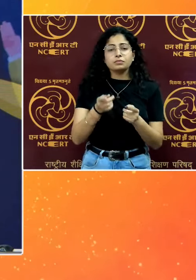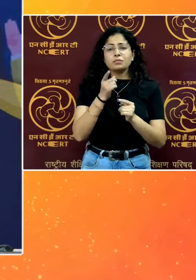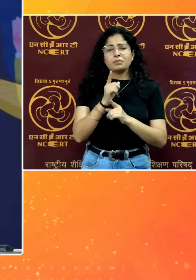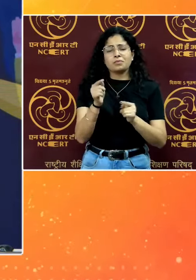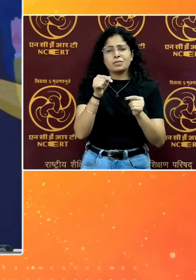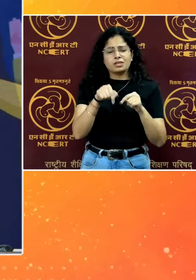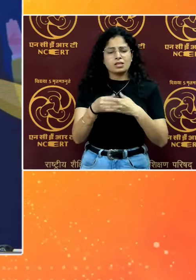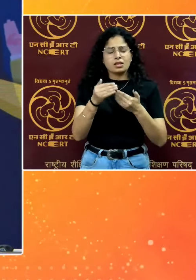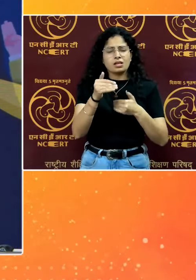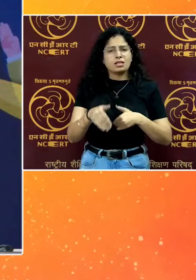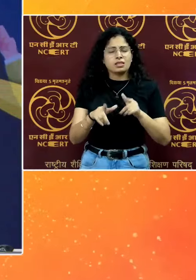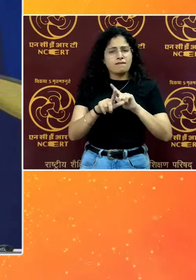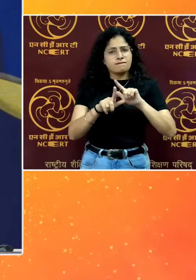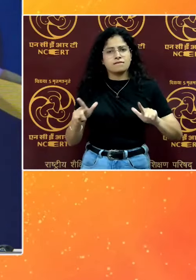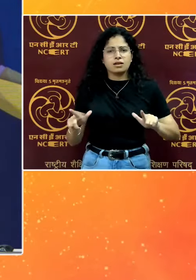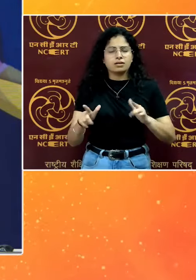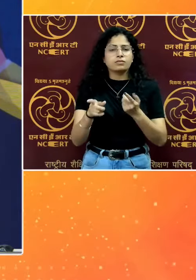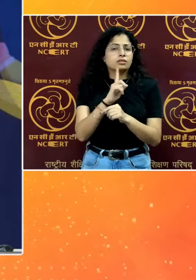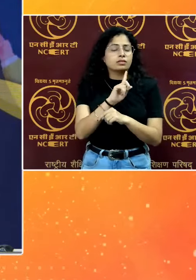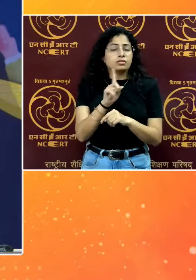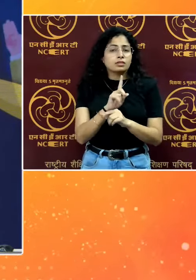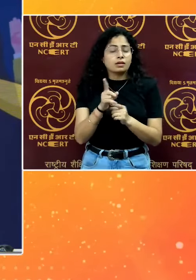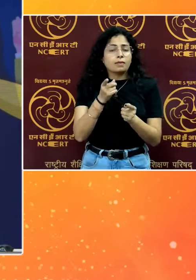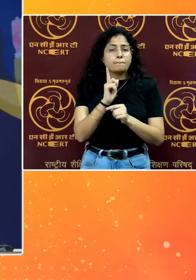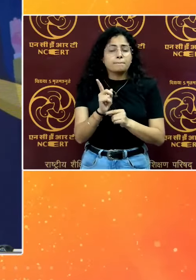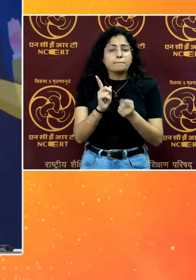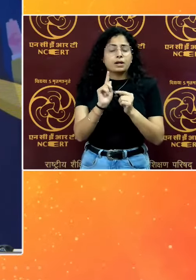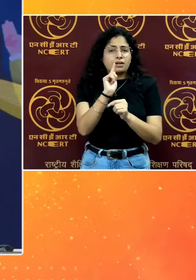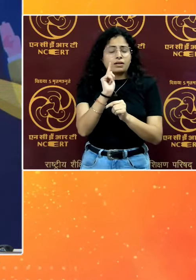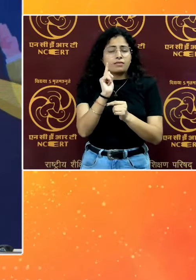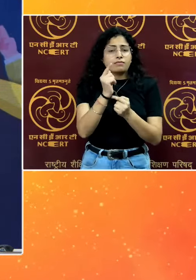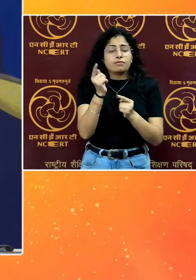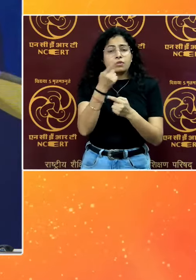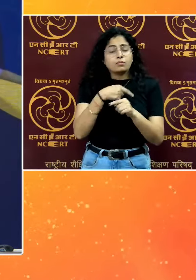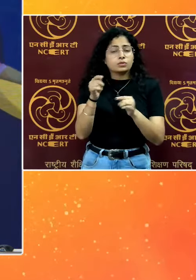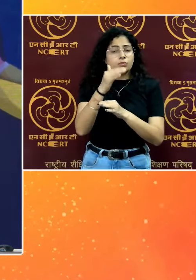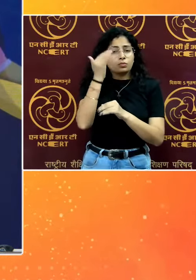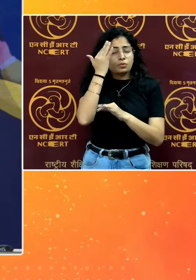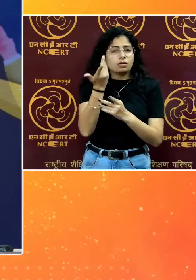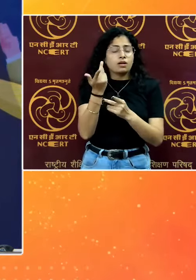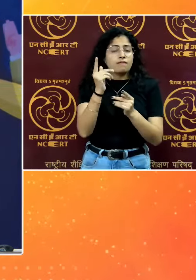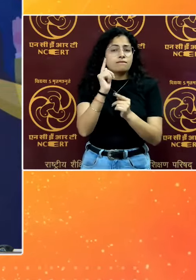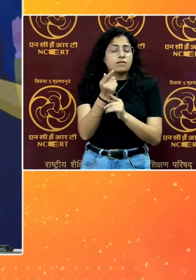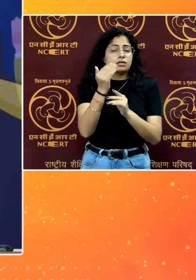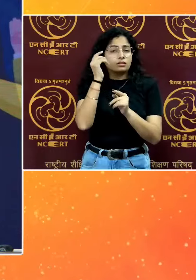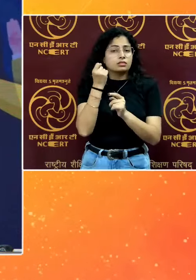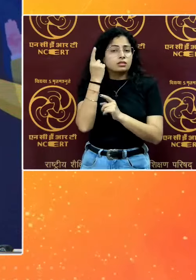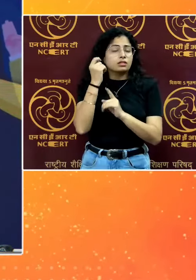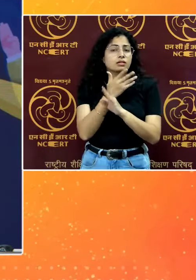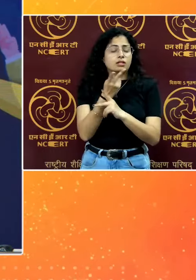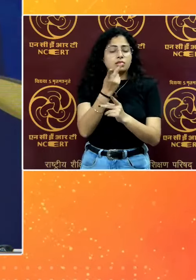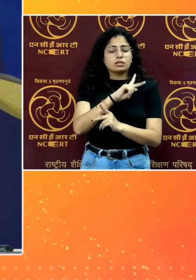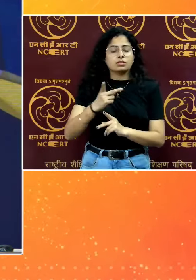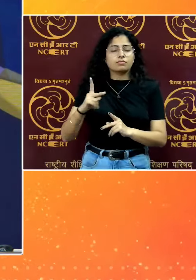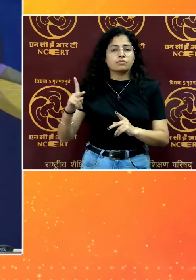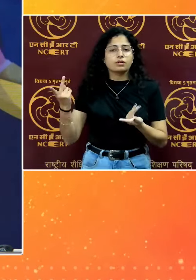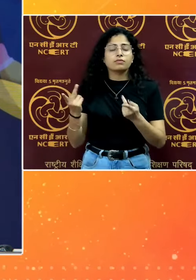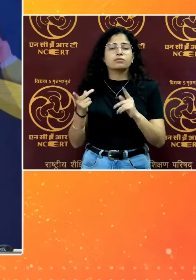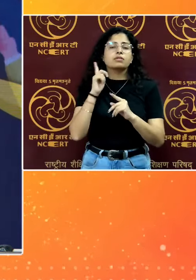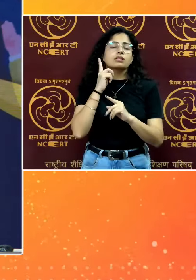it's not just the language that is of primary concern. We need to, first of all understand different kind of